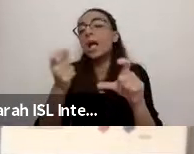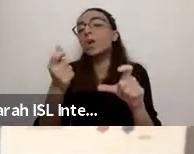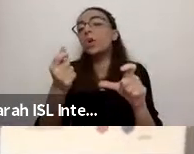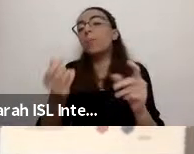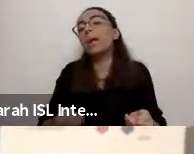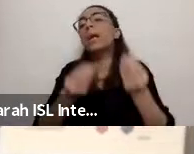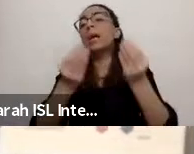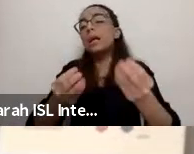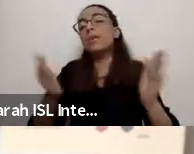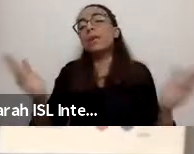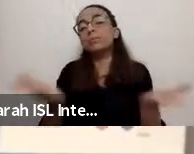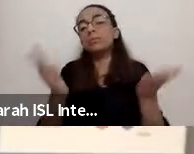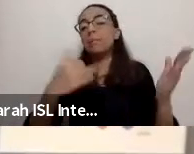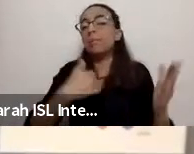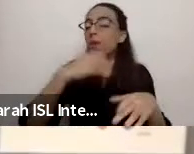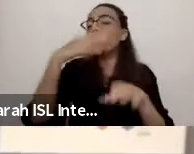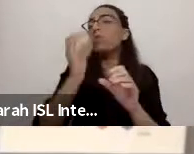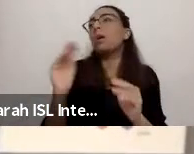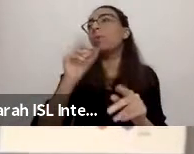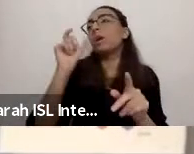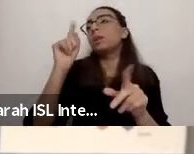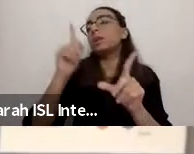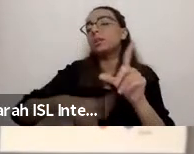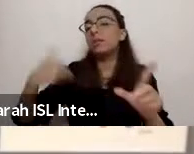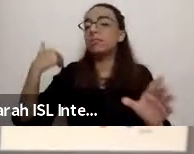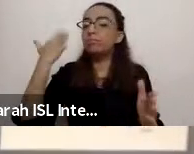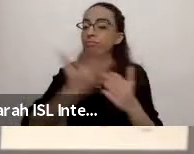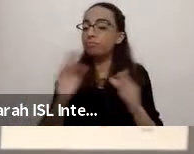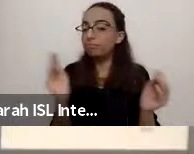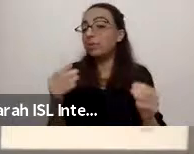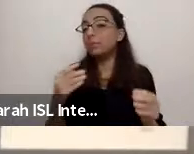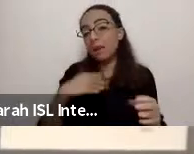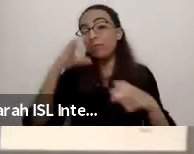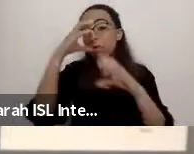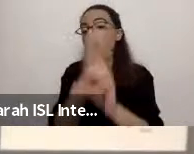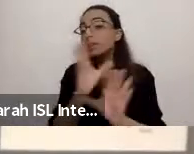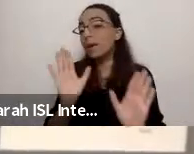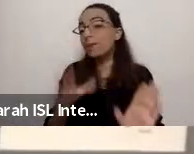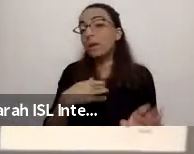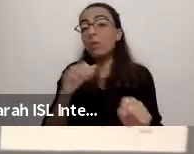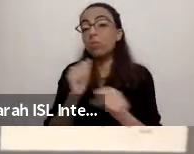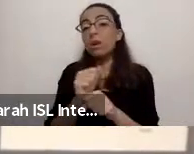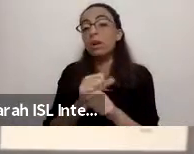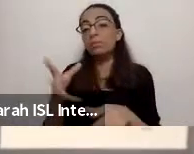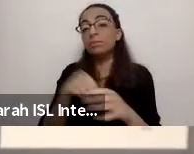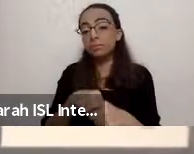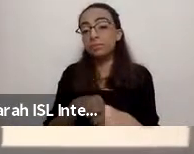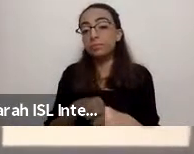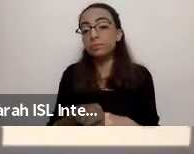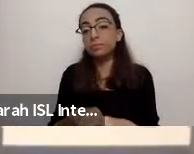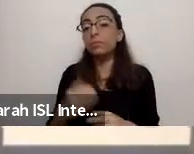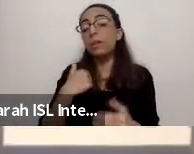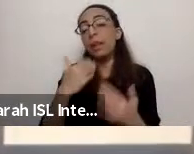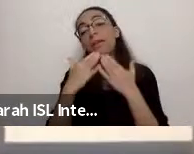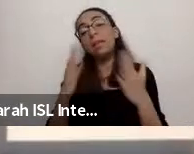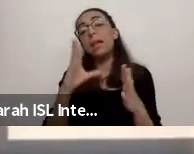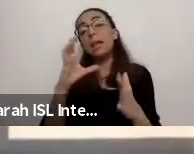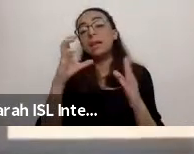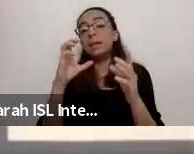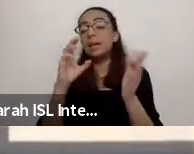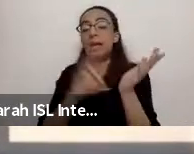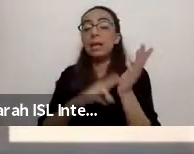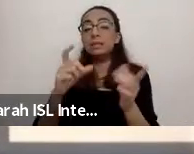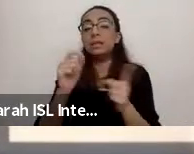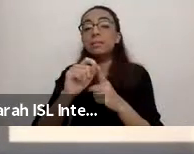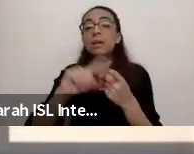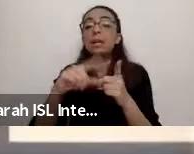has been my focus area in this journey for last 10 years. Thank you, NCPEDP, once again for